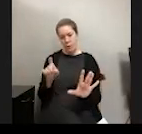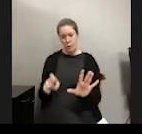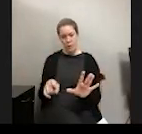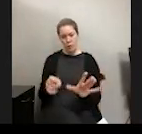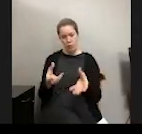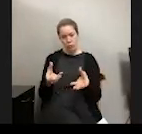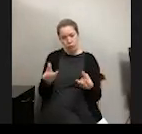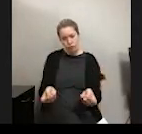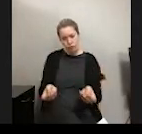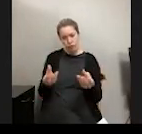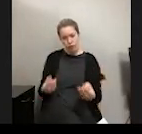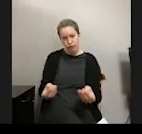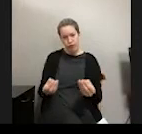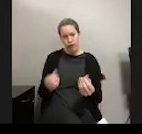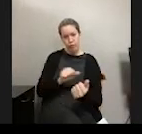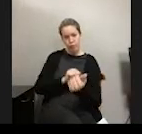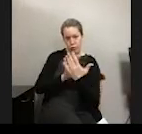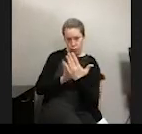So